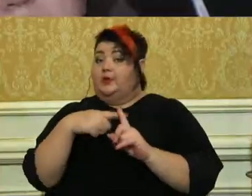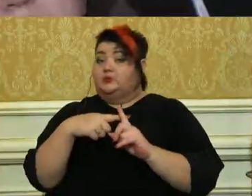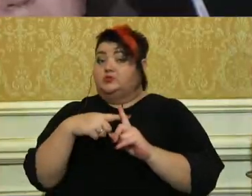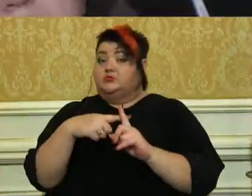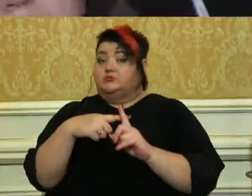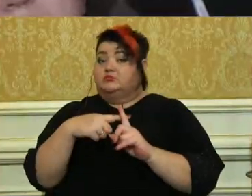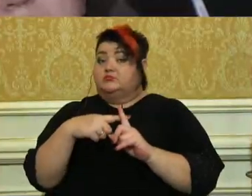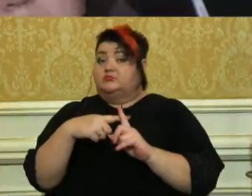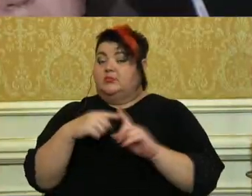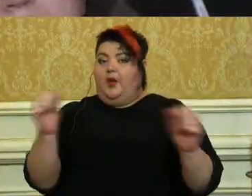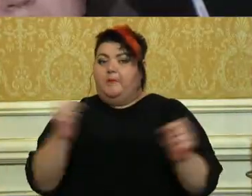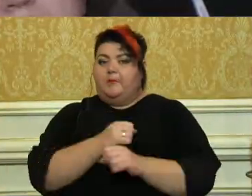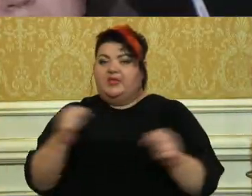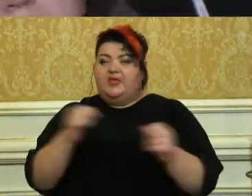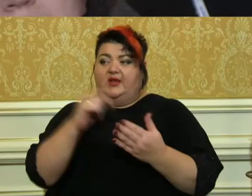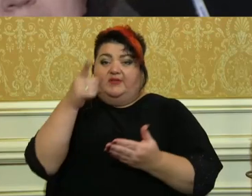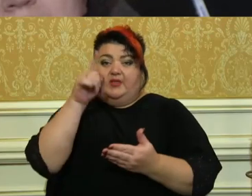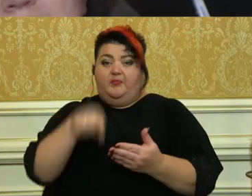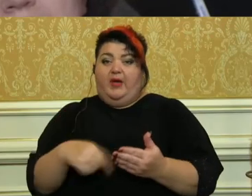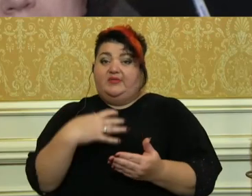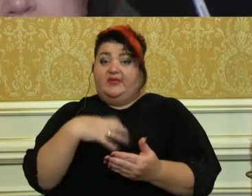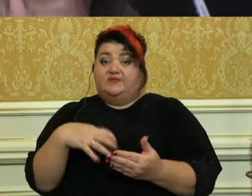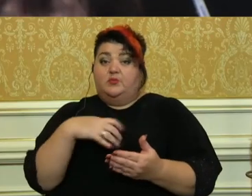company, and then.